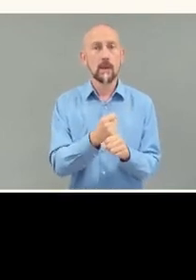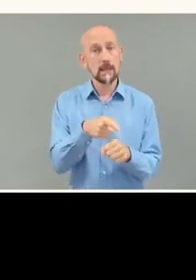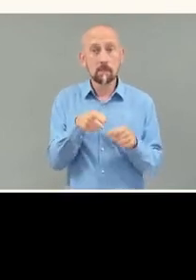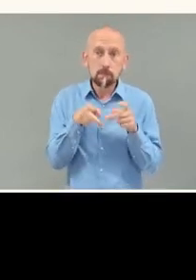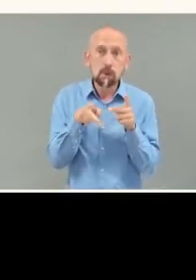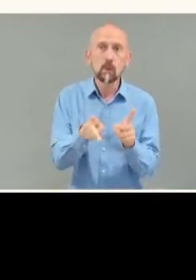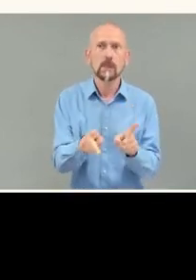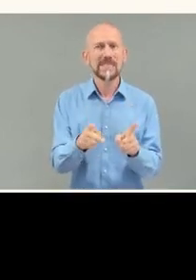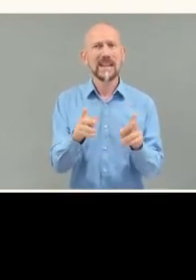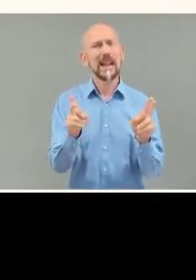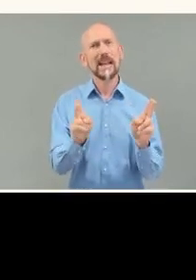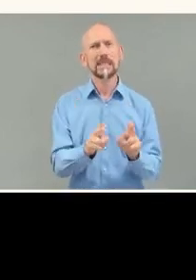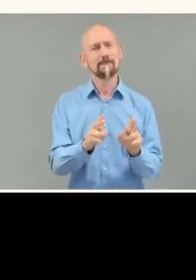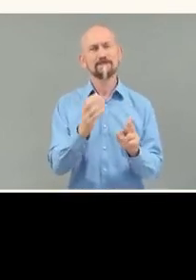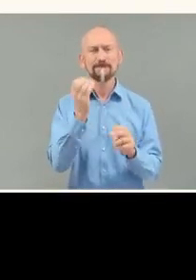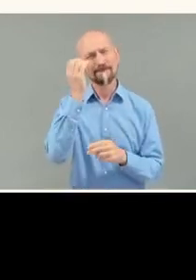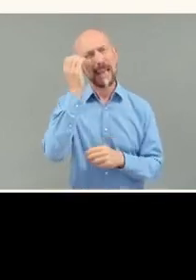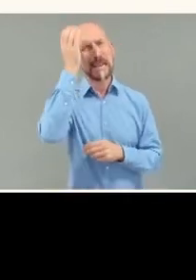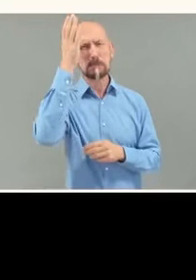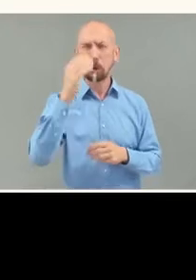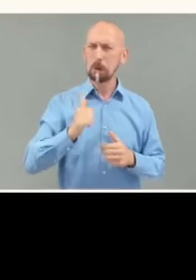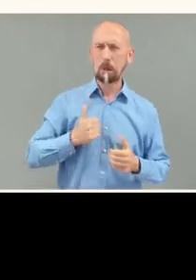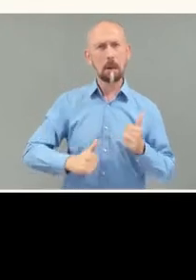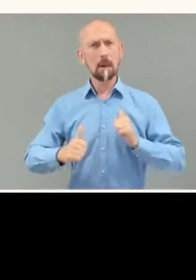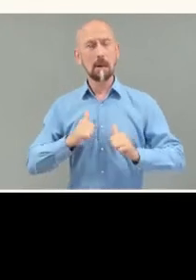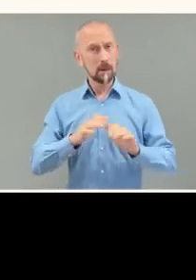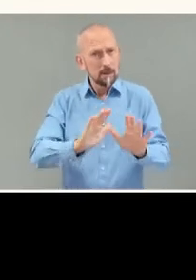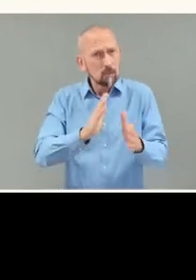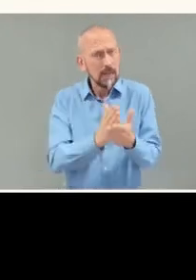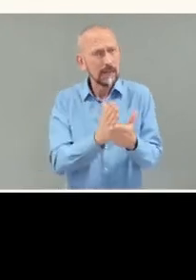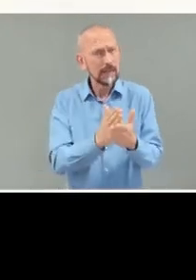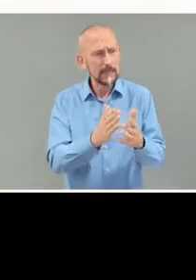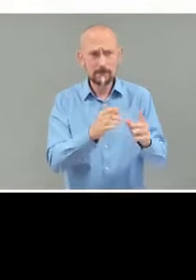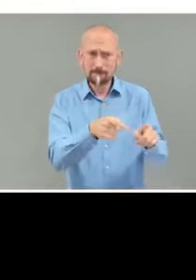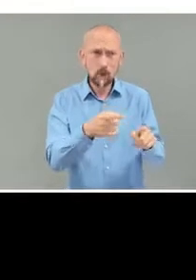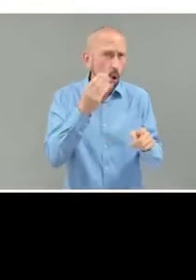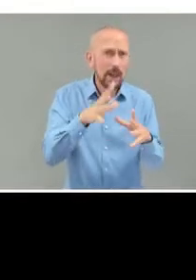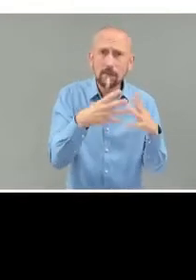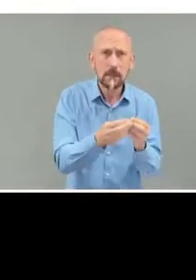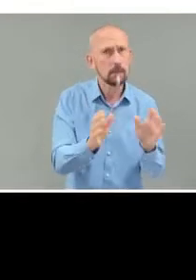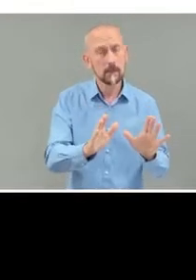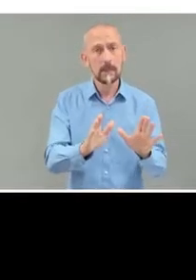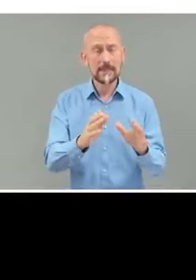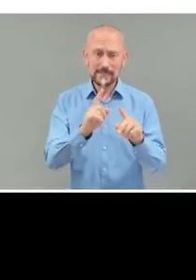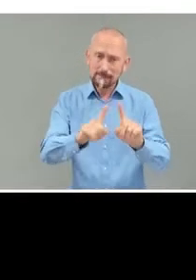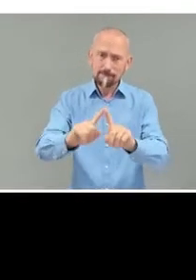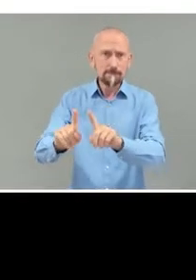it all before. No unique person is the same as another at the end of the day.